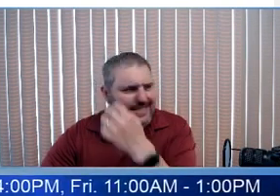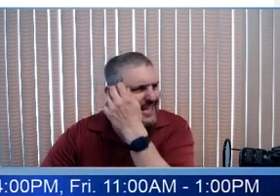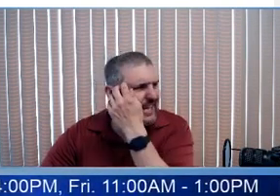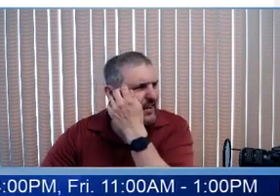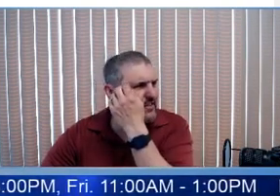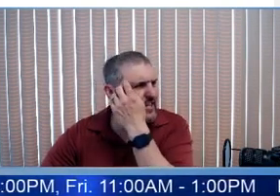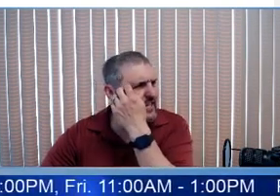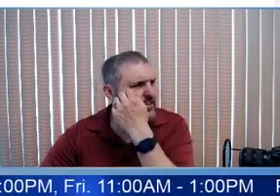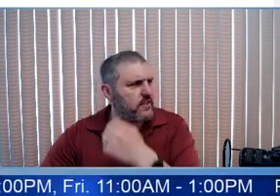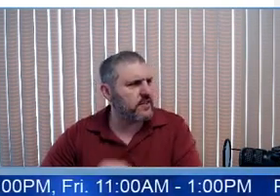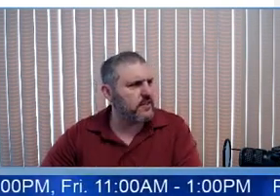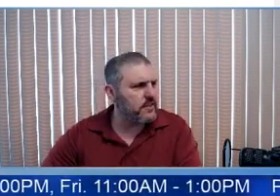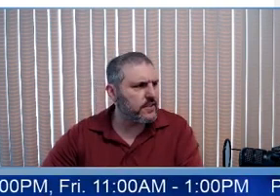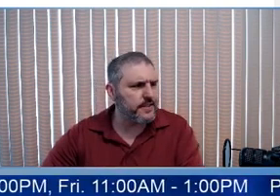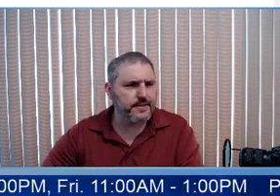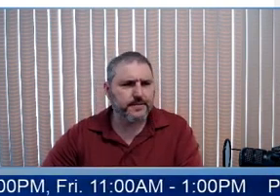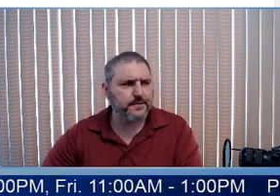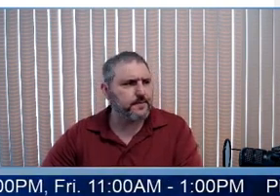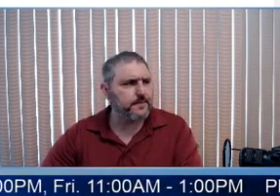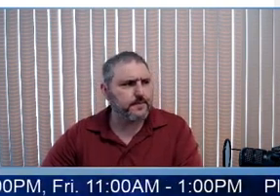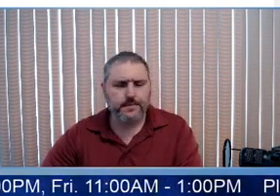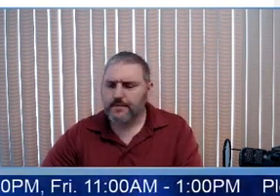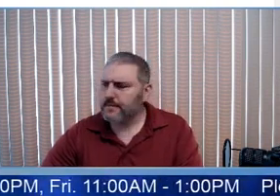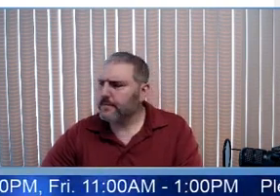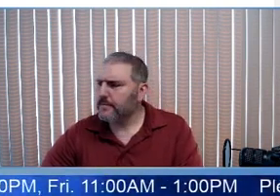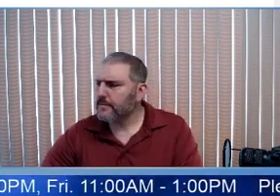I went to that Little Caesars.